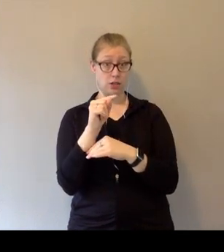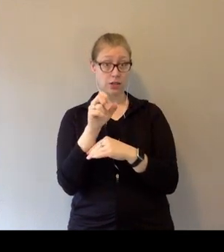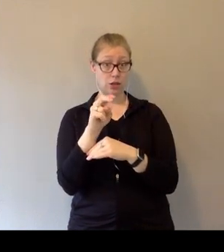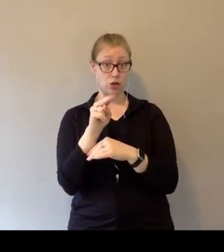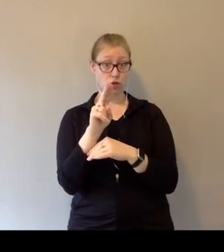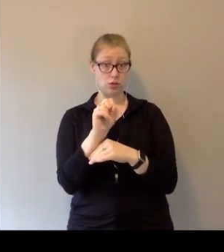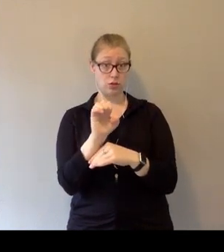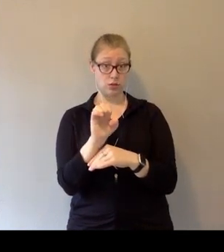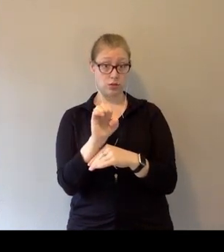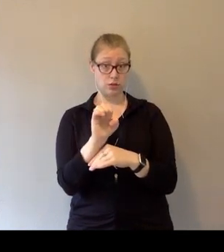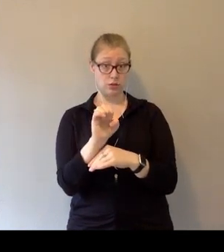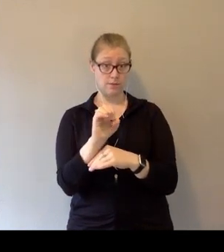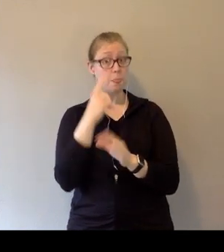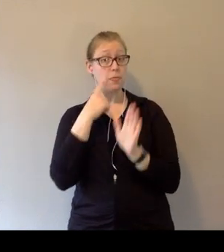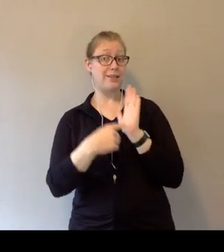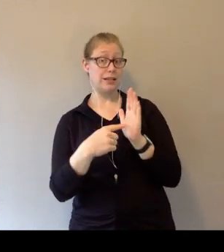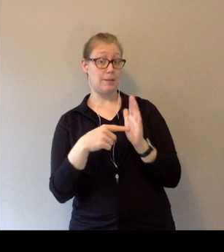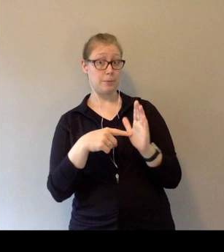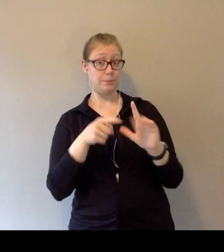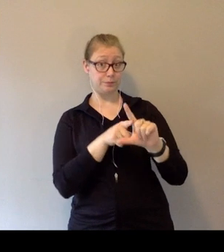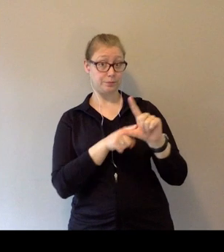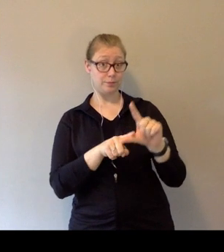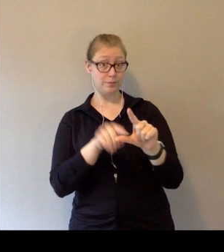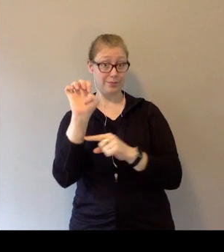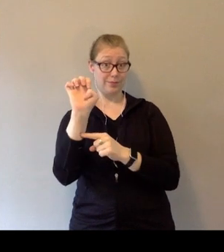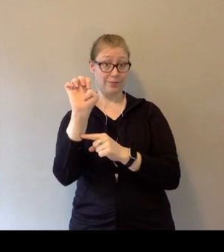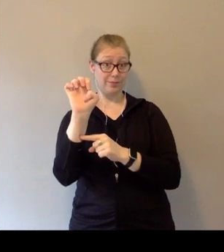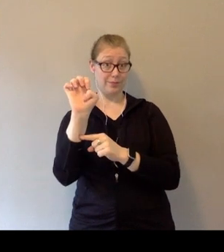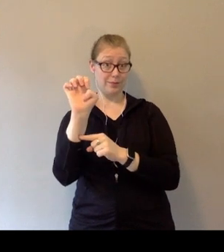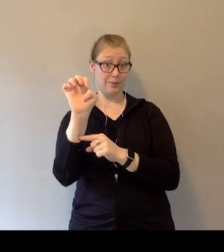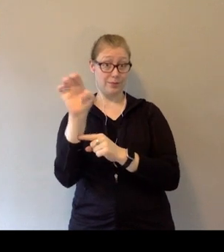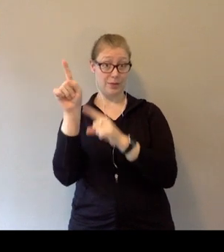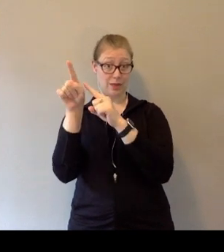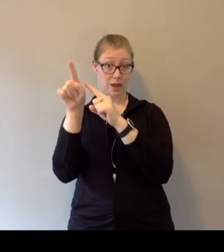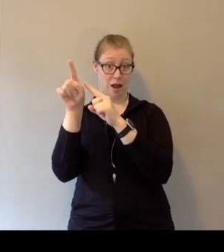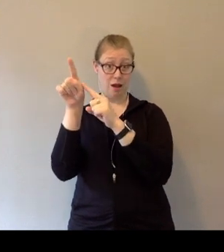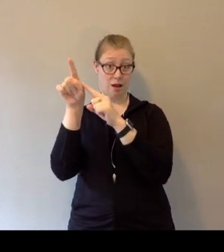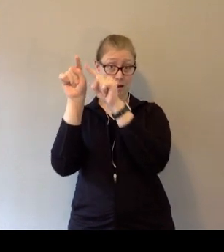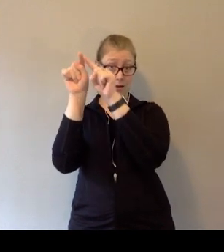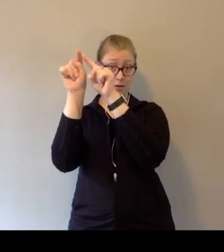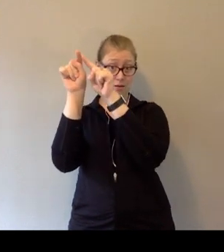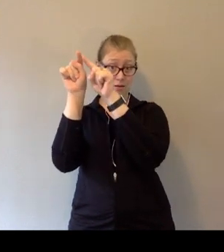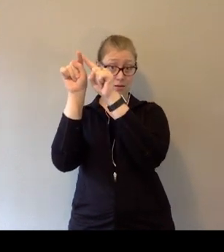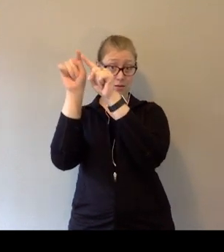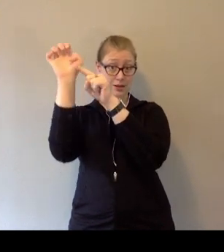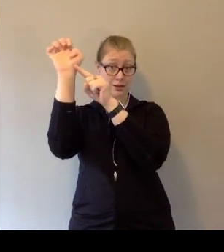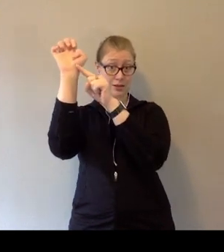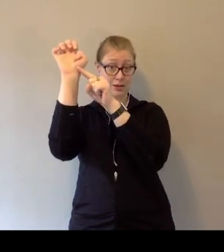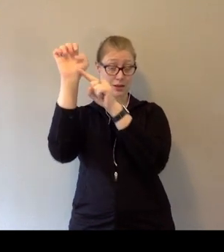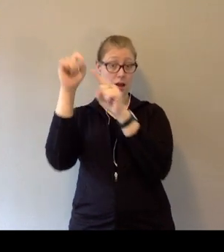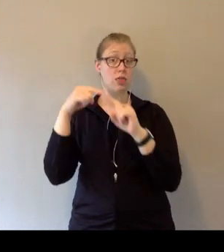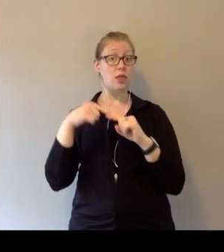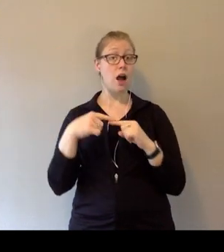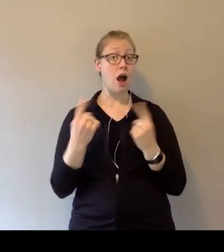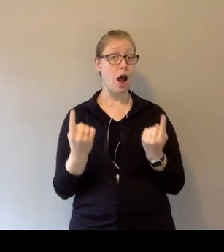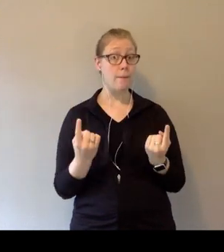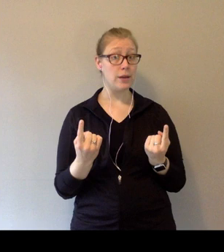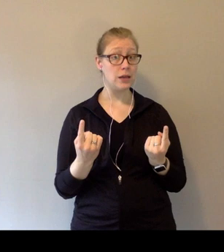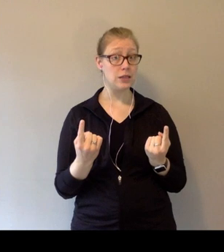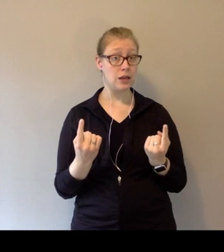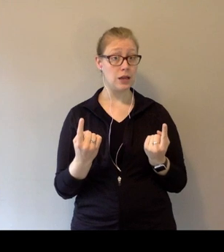was looking at angle E right here, the opposite over hypotenuse would